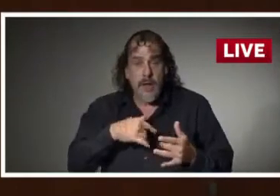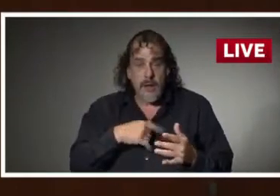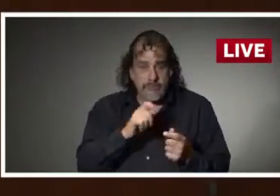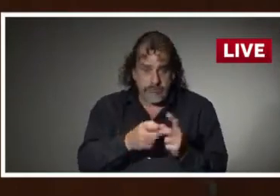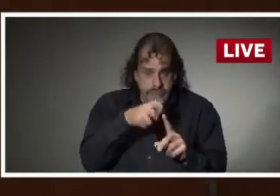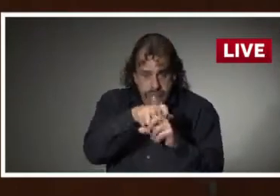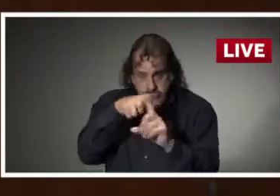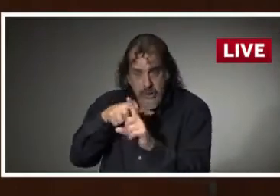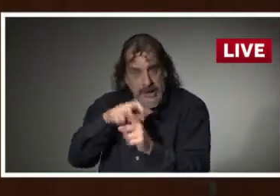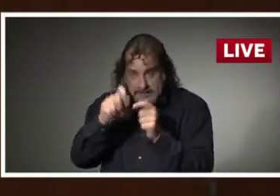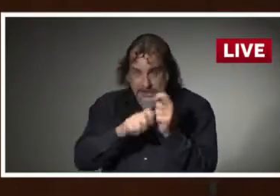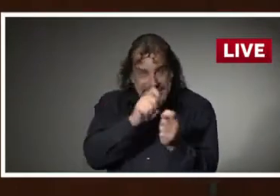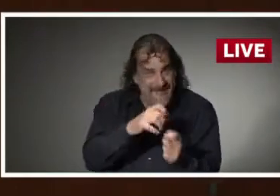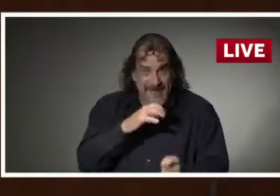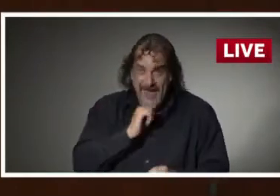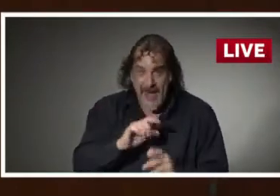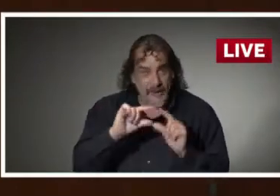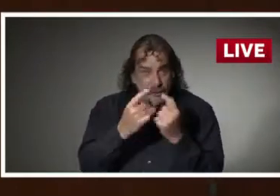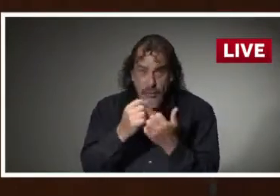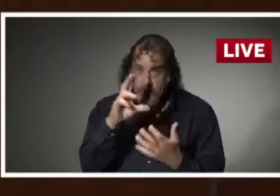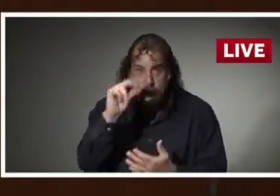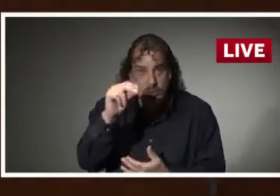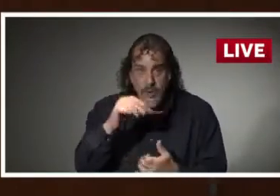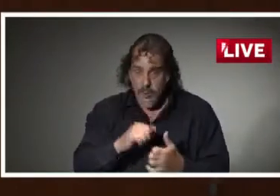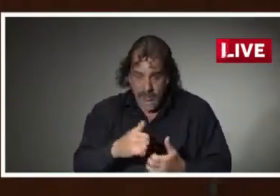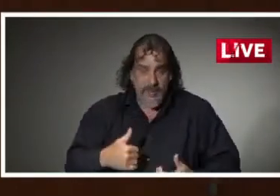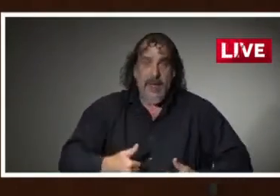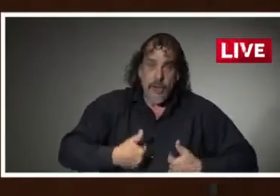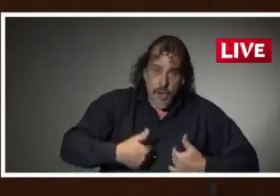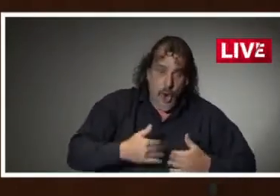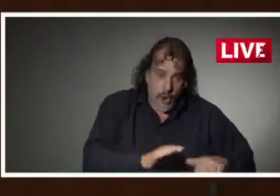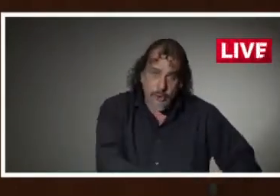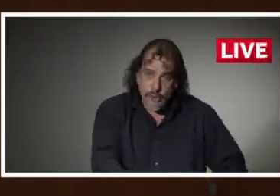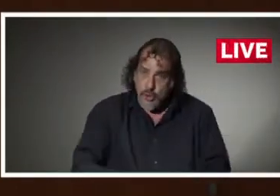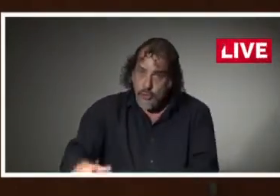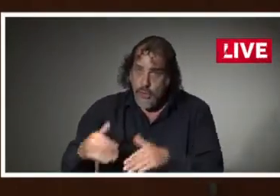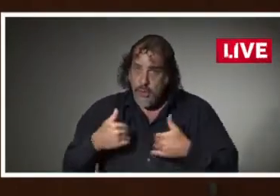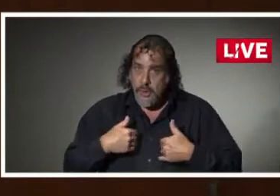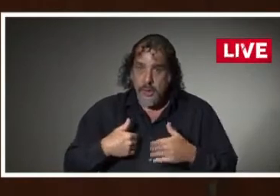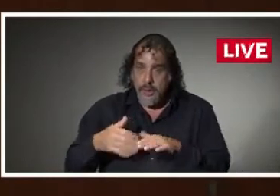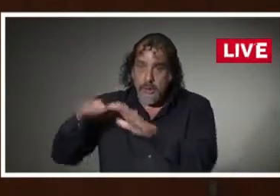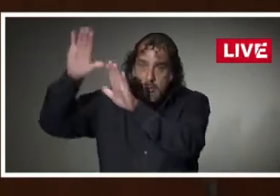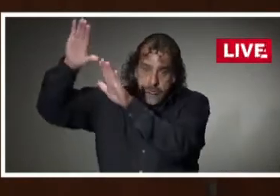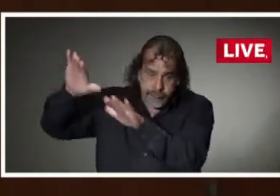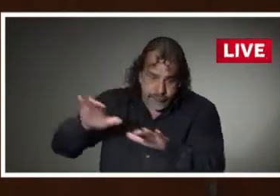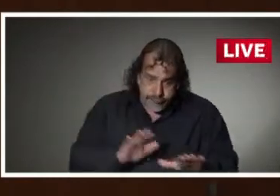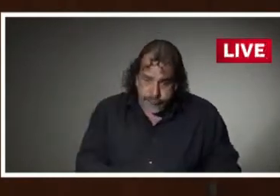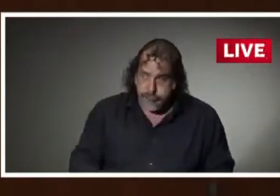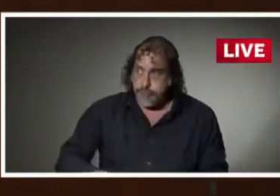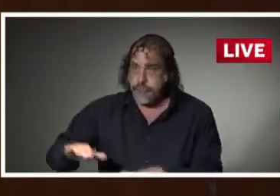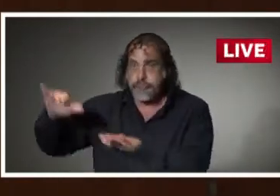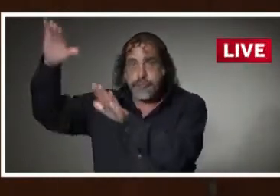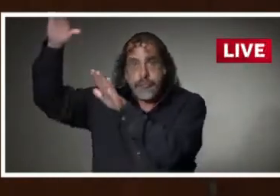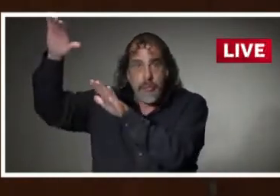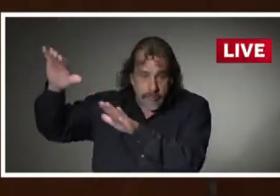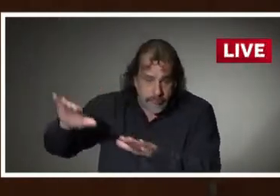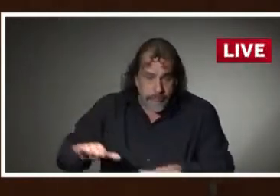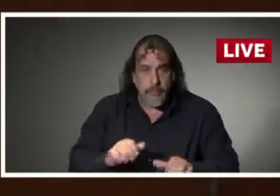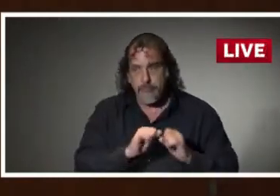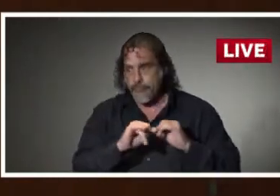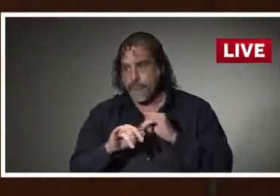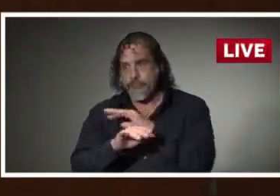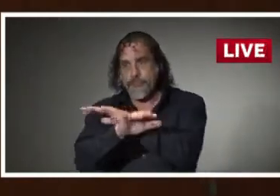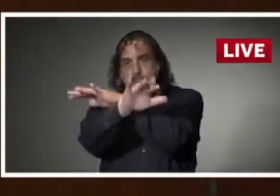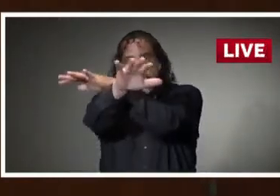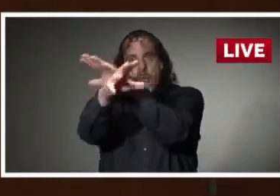group, and we had young kids get infected, and we said it's going to move up the age ladder, and inevitably, it's going to spread to additional folks, and